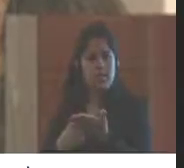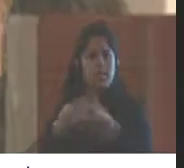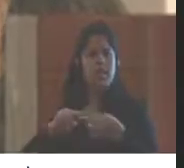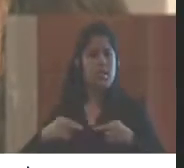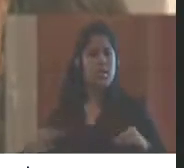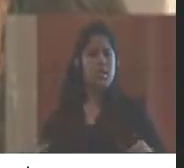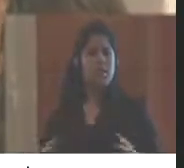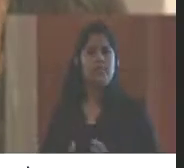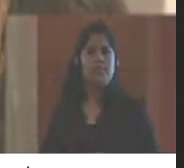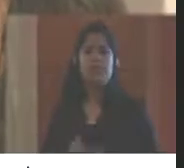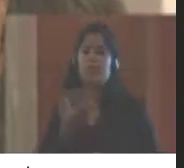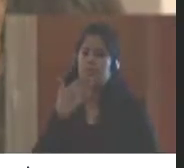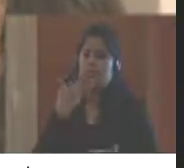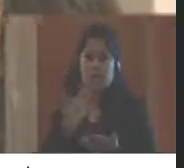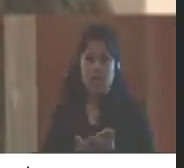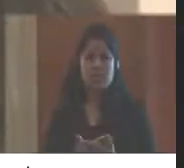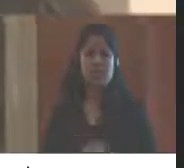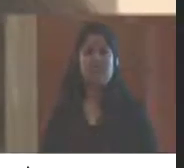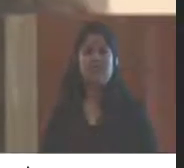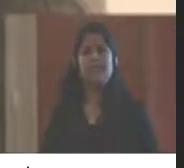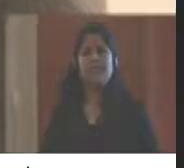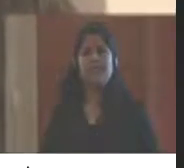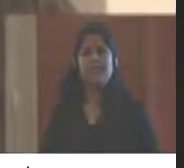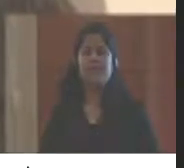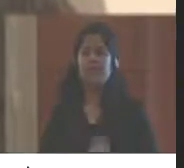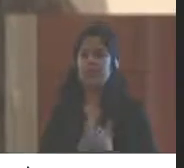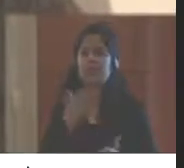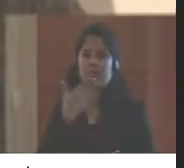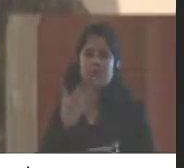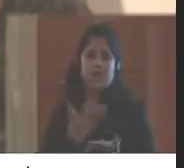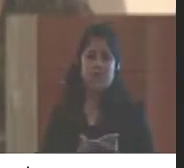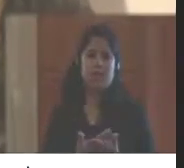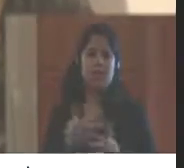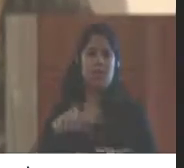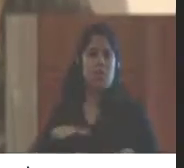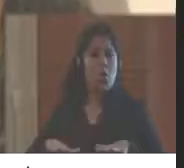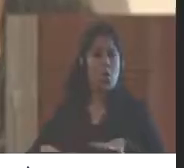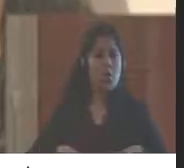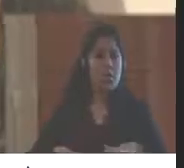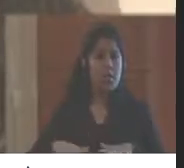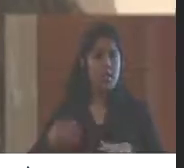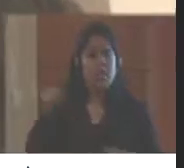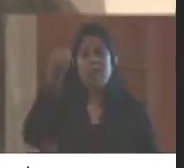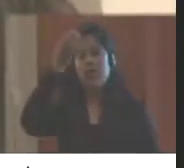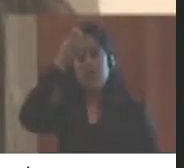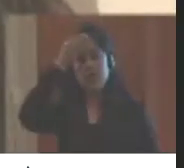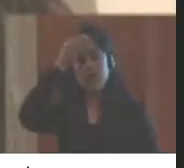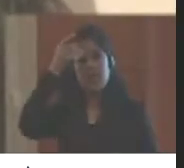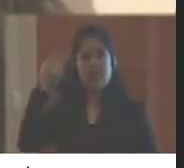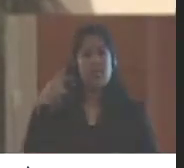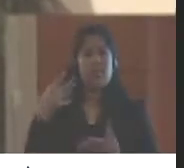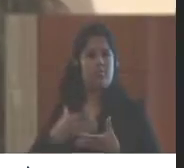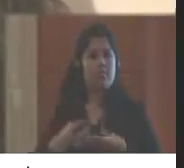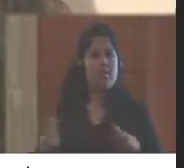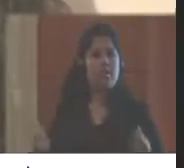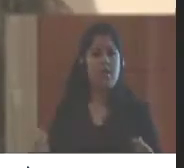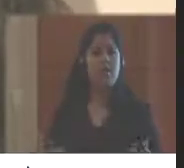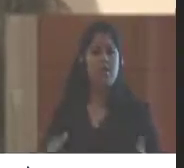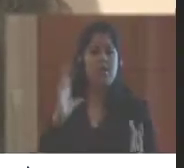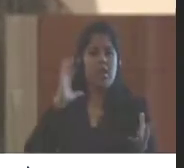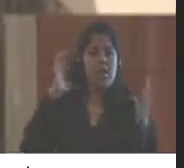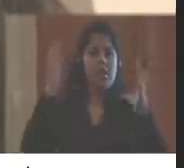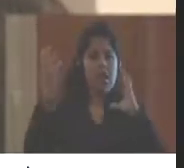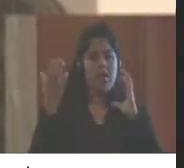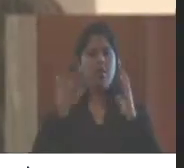continue in your countries and other areas of the region. Thank you, Claudia. Thank you very much.